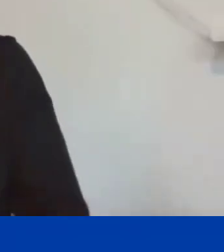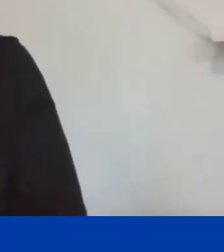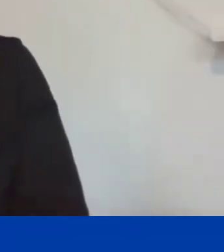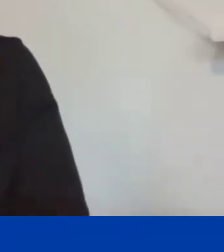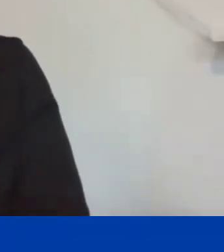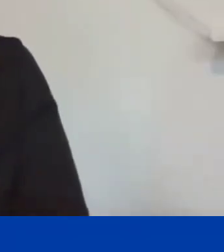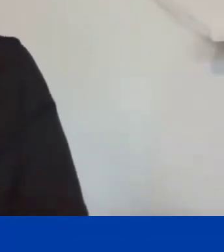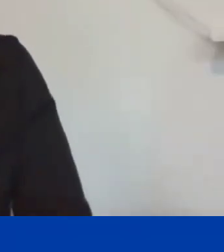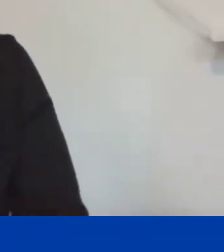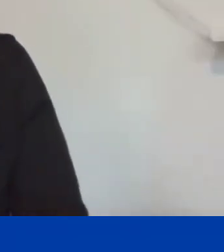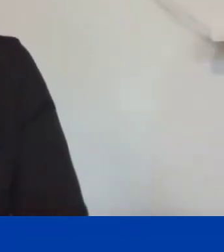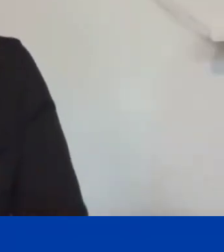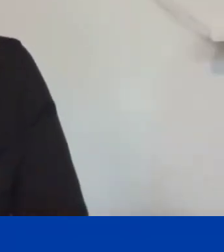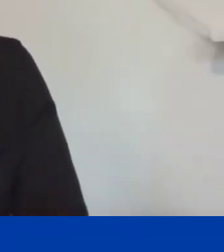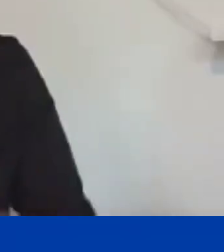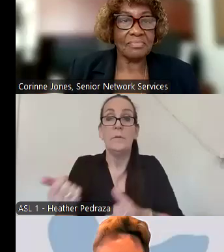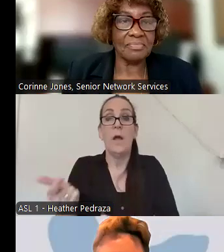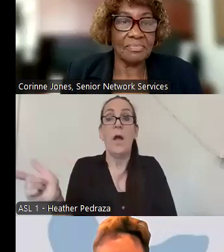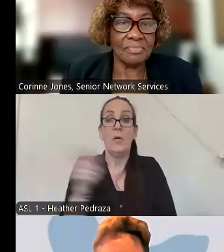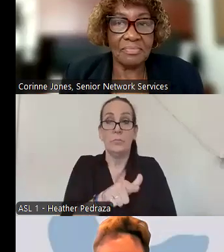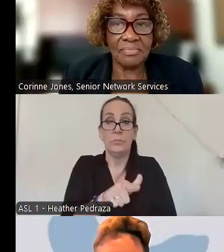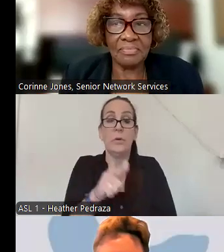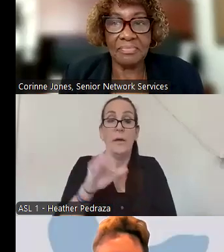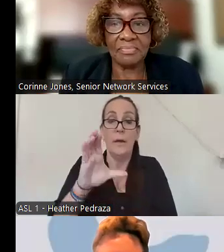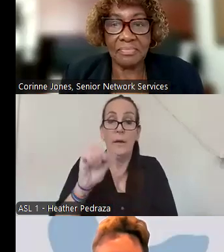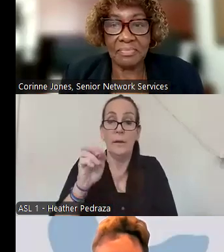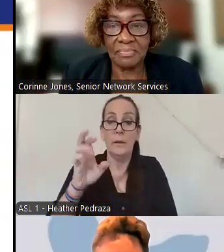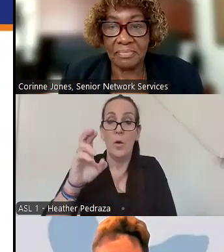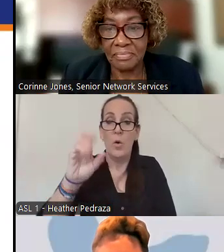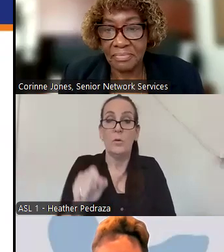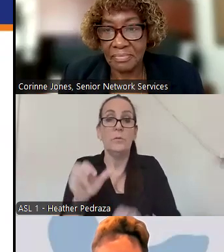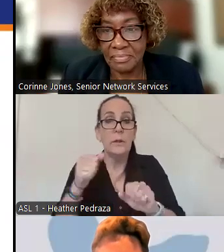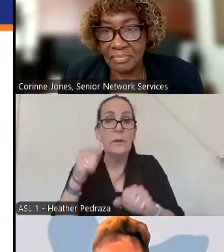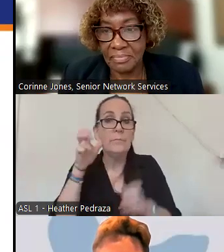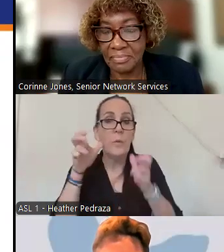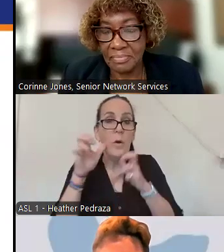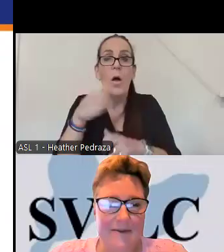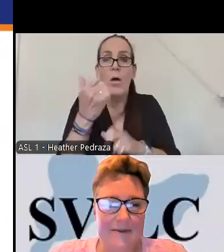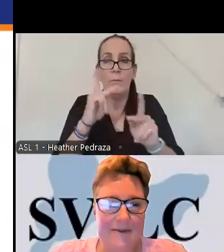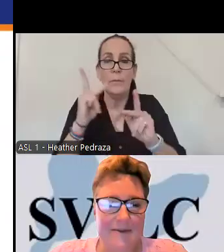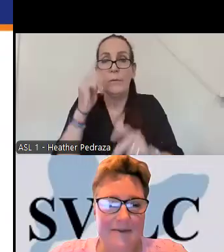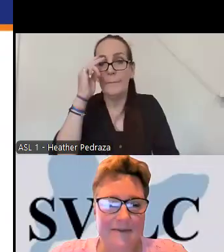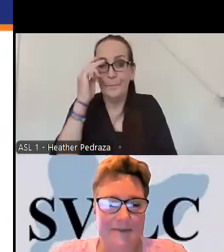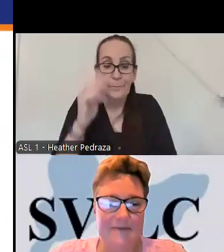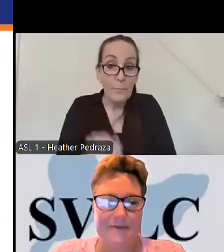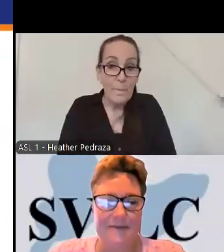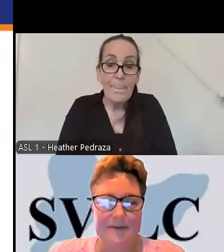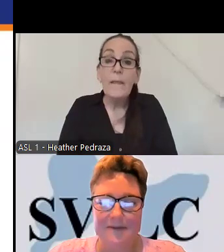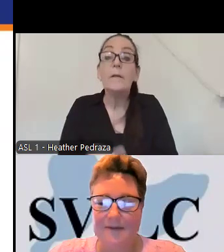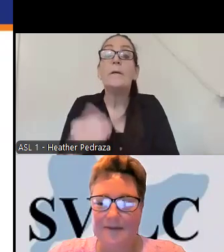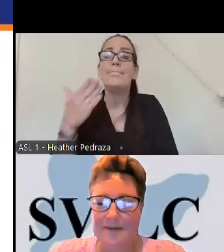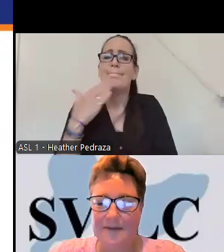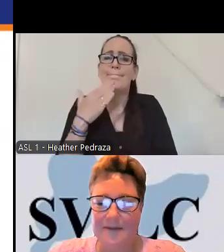she's going to lead us into our public comment period so we can hear from everyone else. Carol? Great. Thank you,